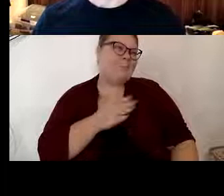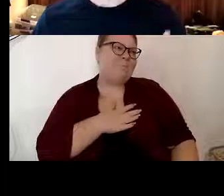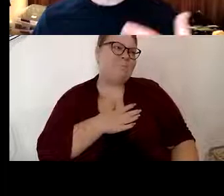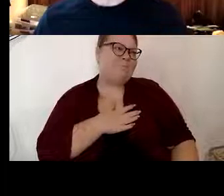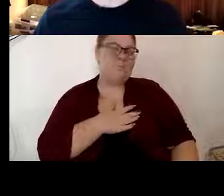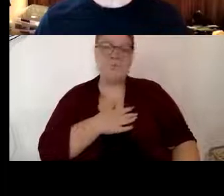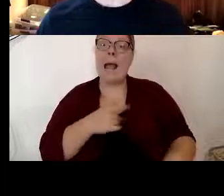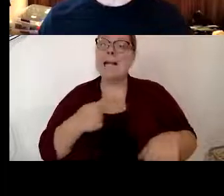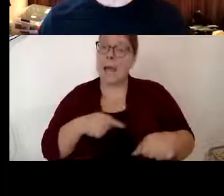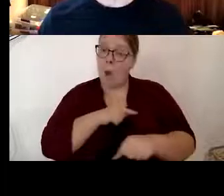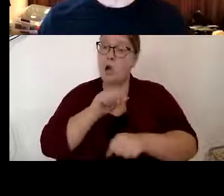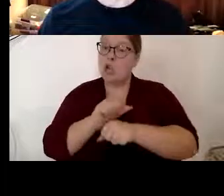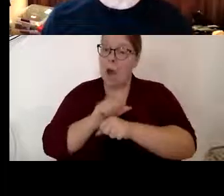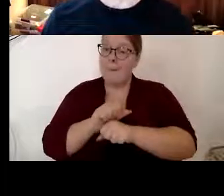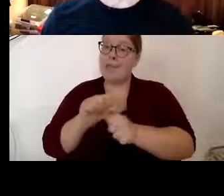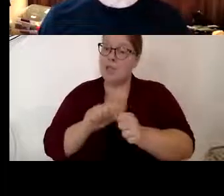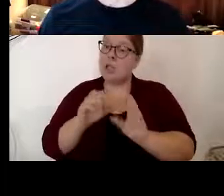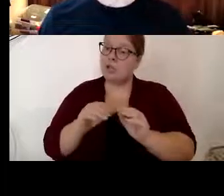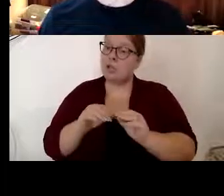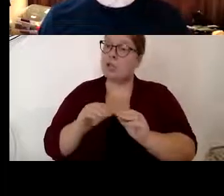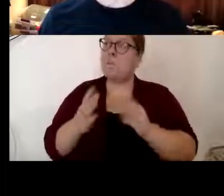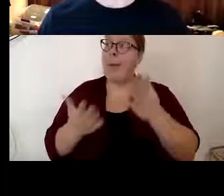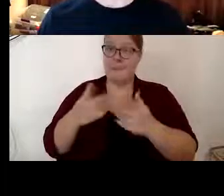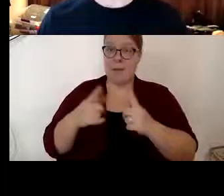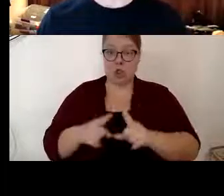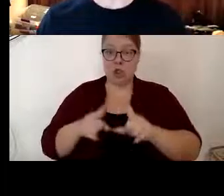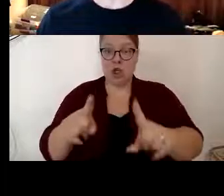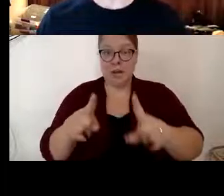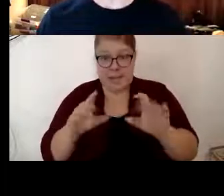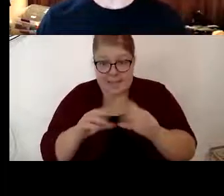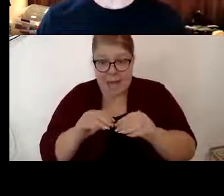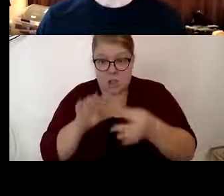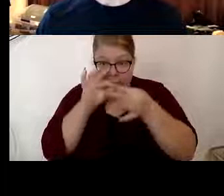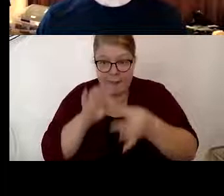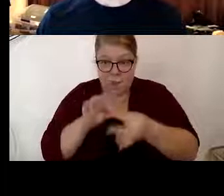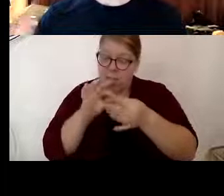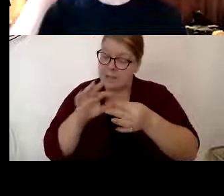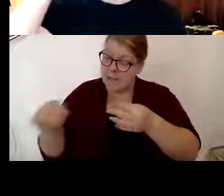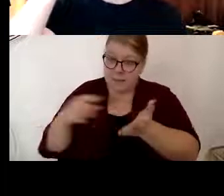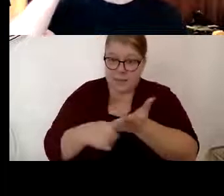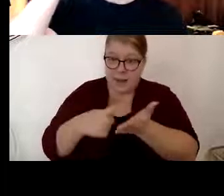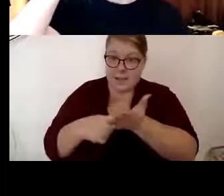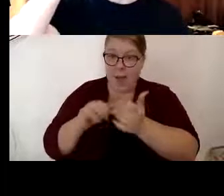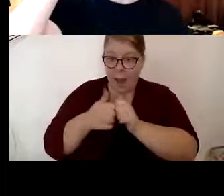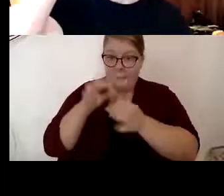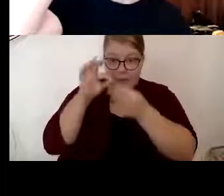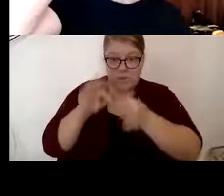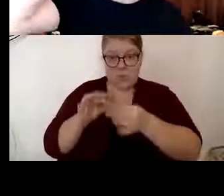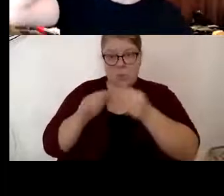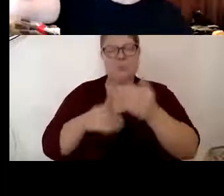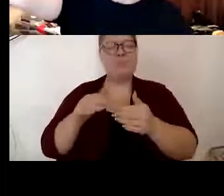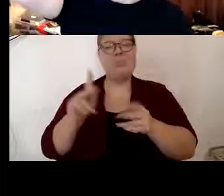our job every session to help maybe spend a few minutes being mindful, talk about that experience. And people say, well, how often should